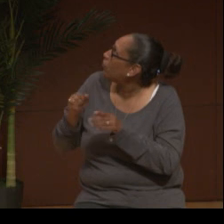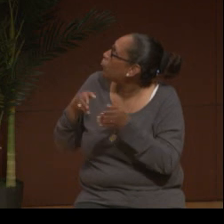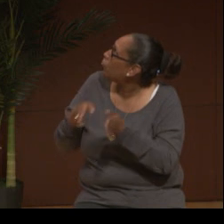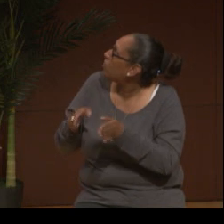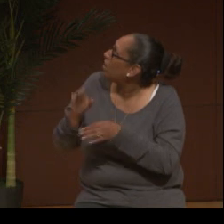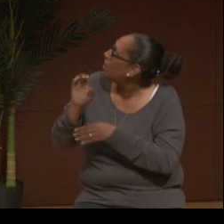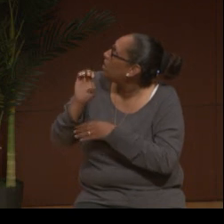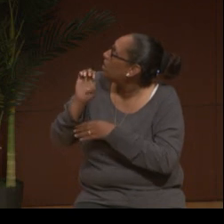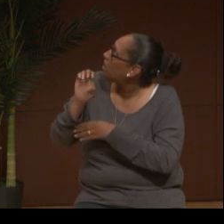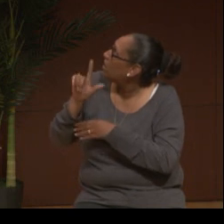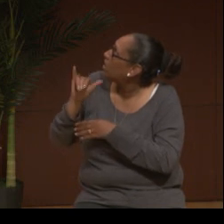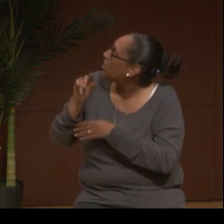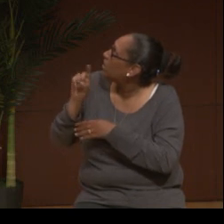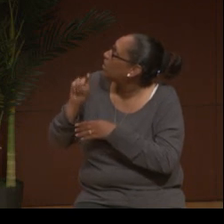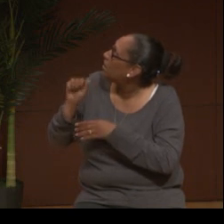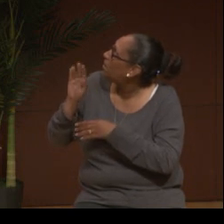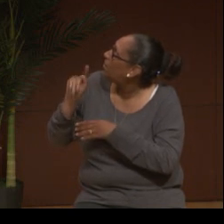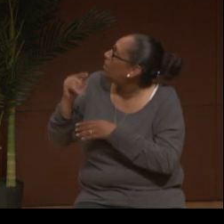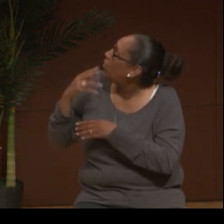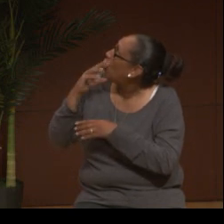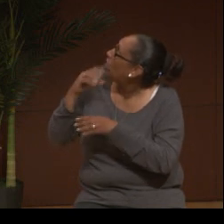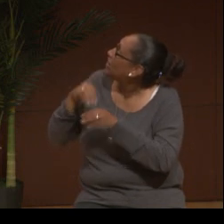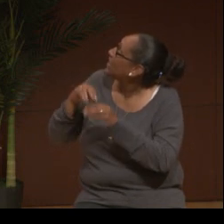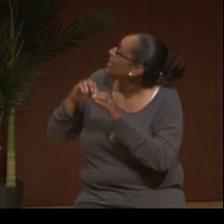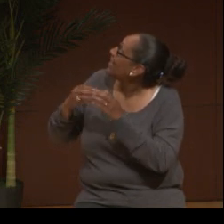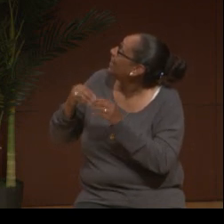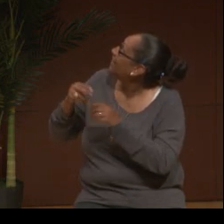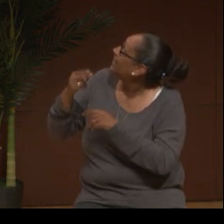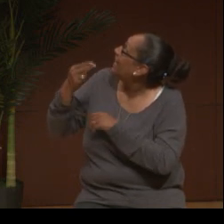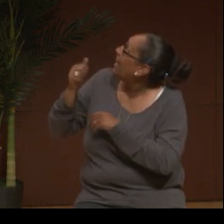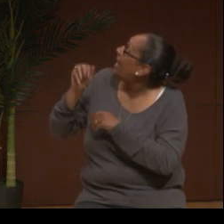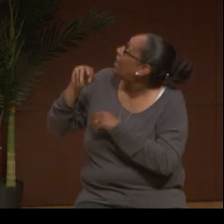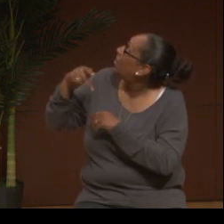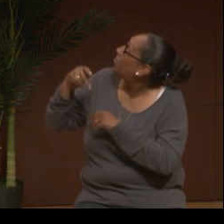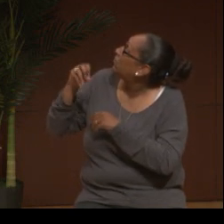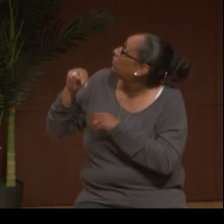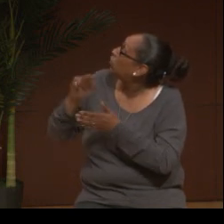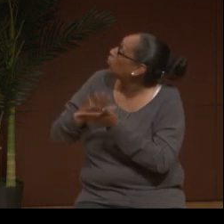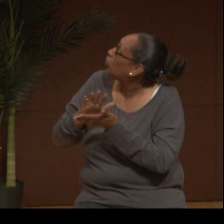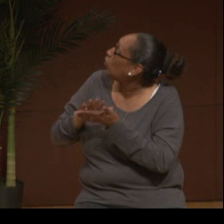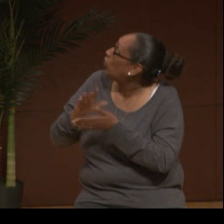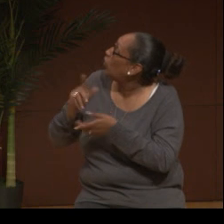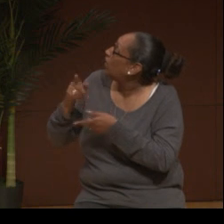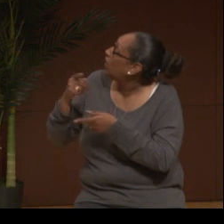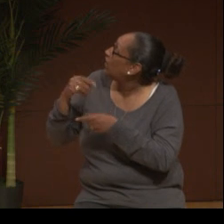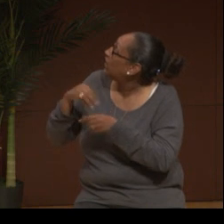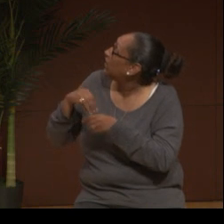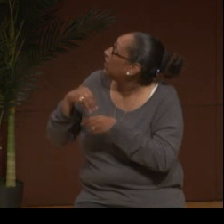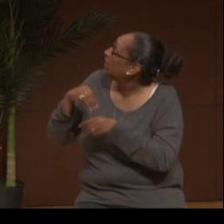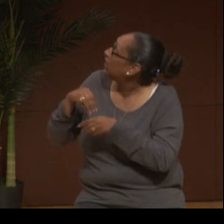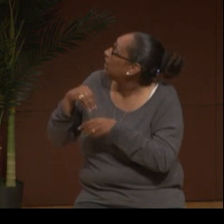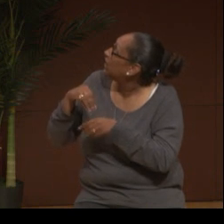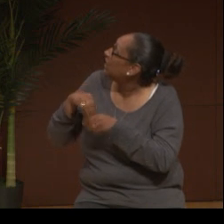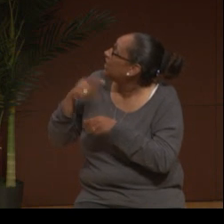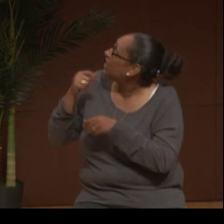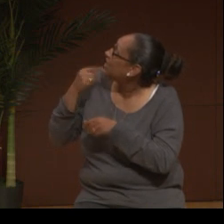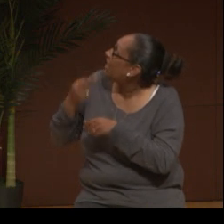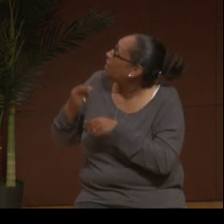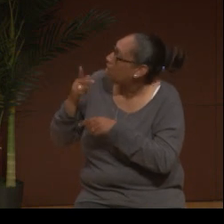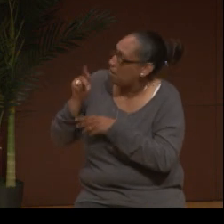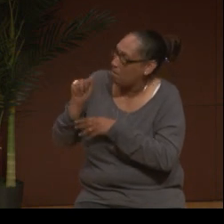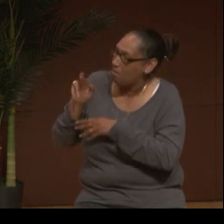of South Street in Elizabeth was in class at Hampton School in said parish, a teacher told the students that Taínos in Jamaica were